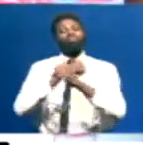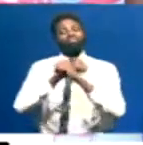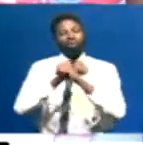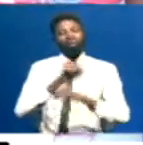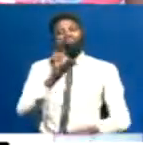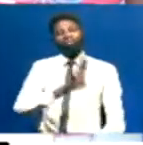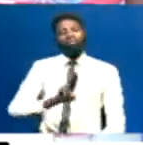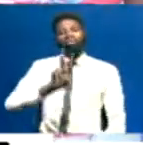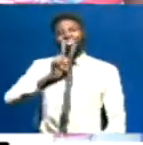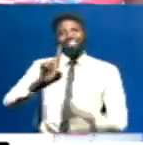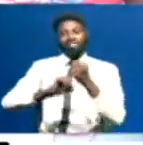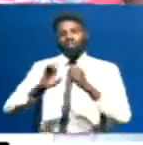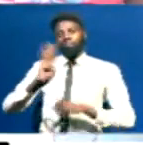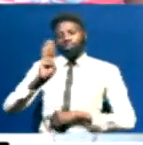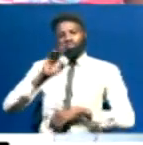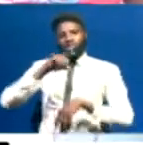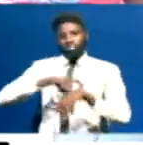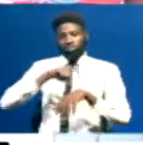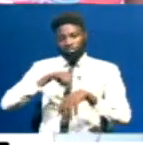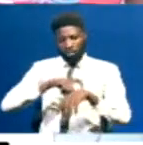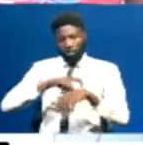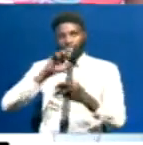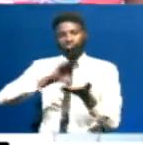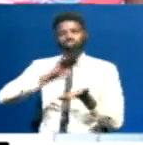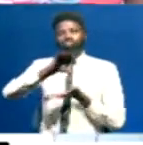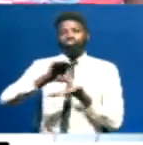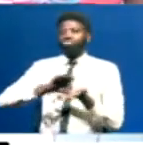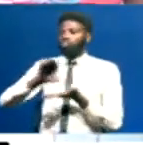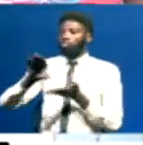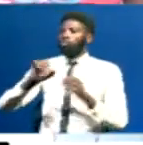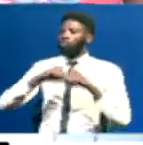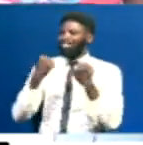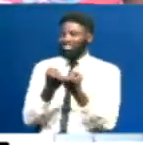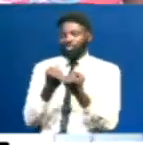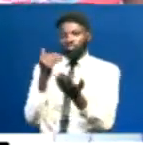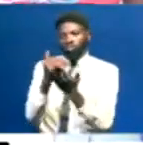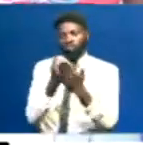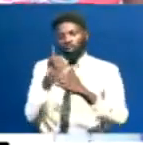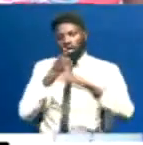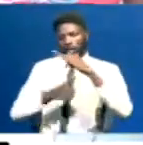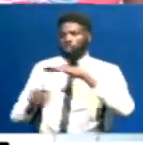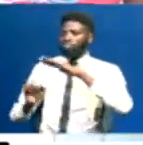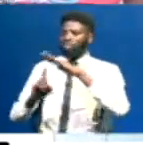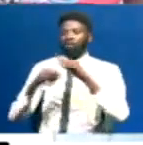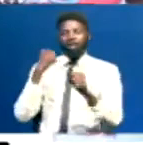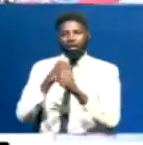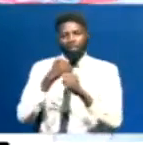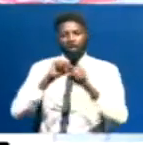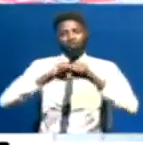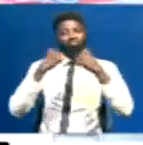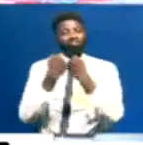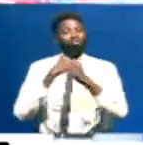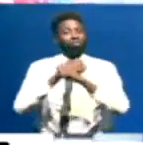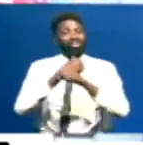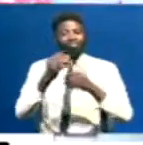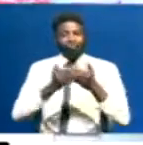cash transfer program under the Ministry of Labor and Social Protection. Going forward,